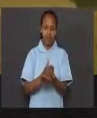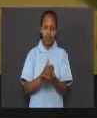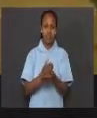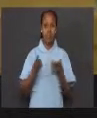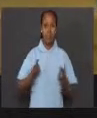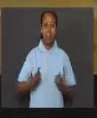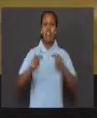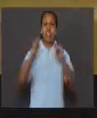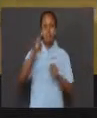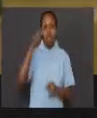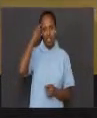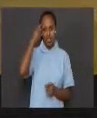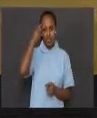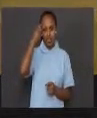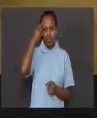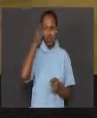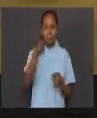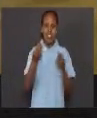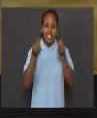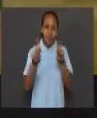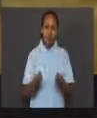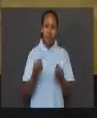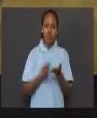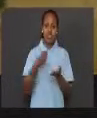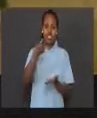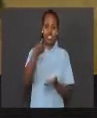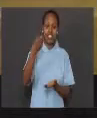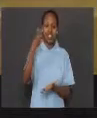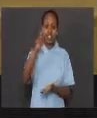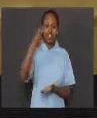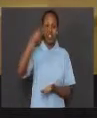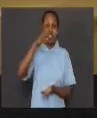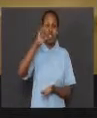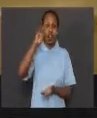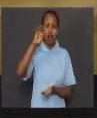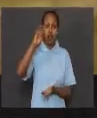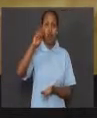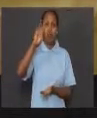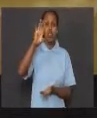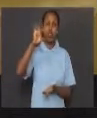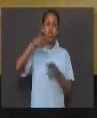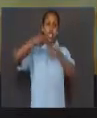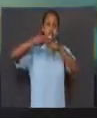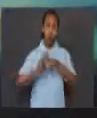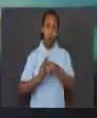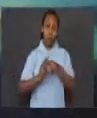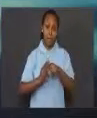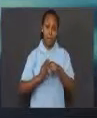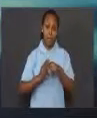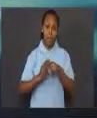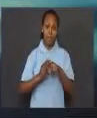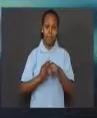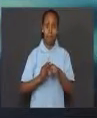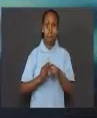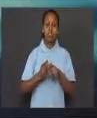Let us assume the mass of this rhino is 1,000 kilograms.